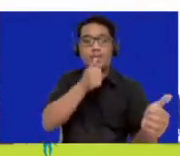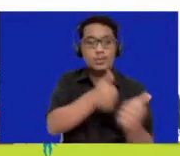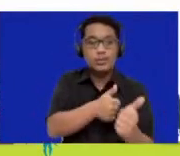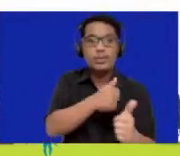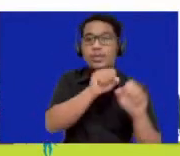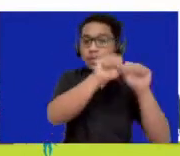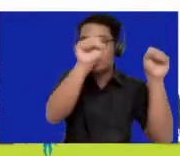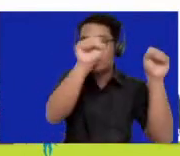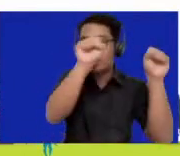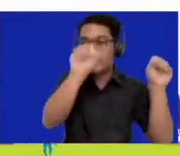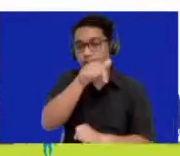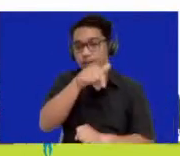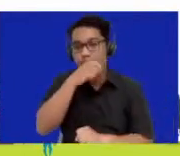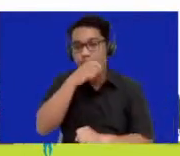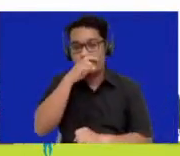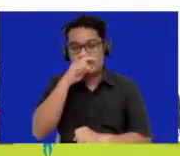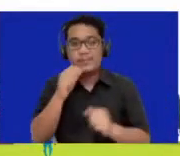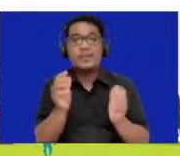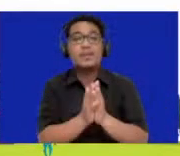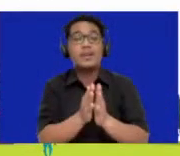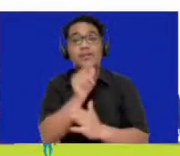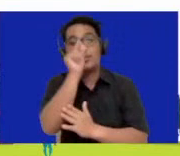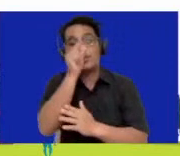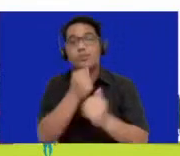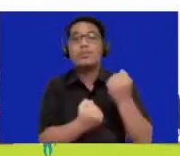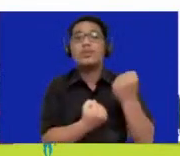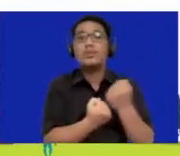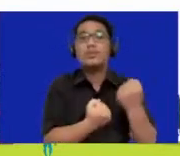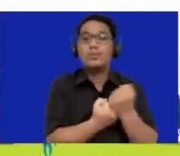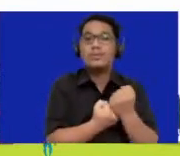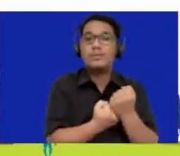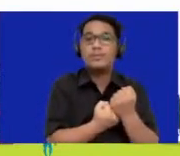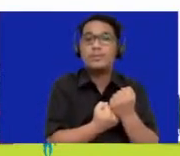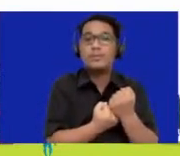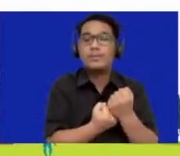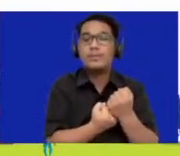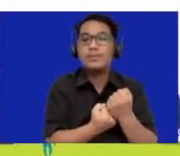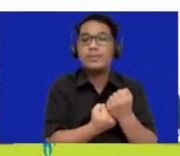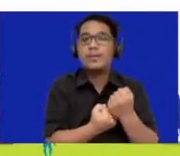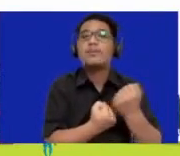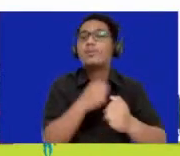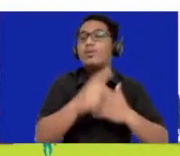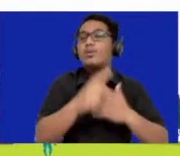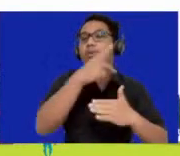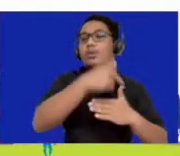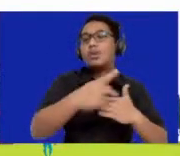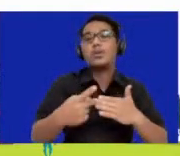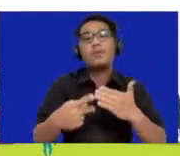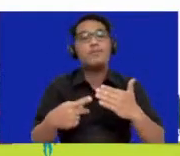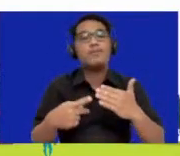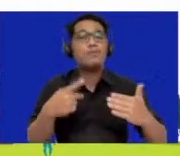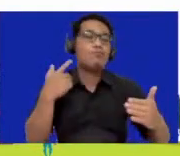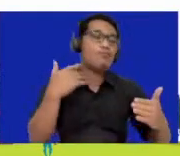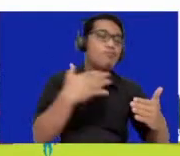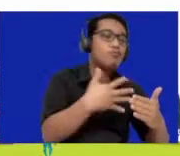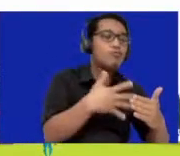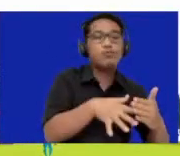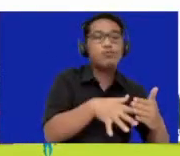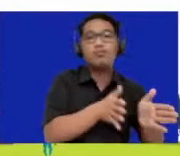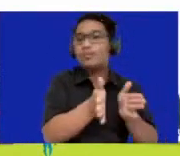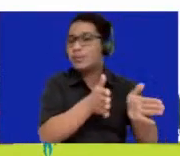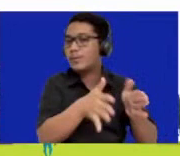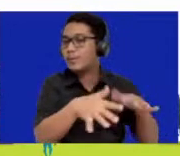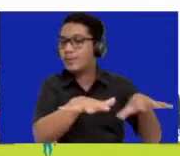support for early recovery and during disaster as well. Yeah. So the thing is like,